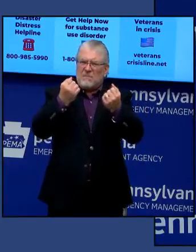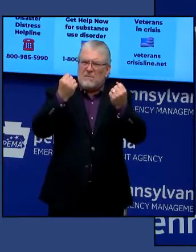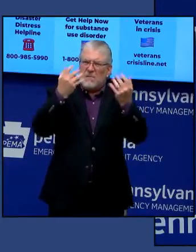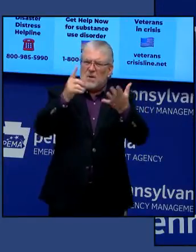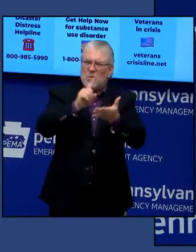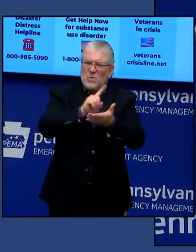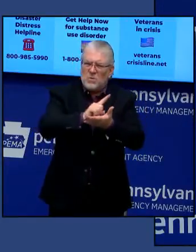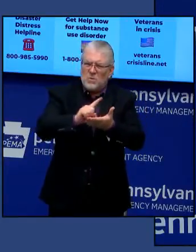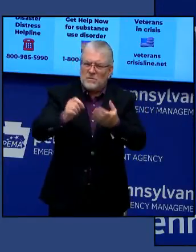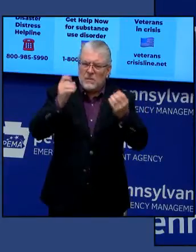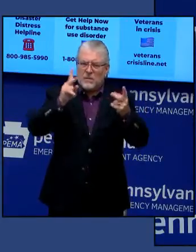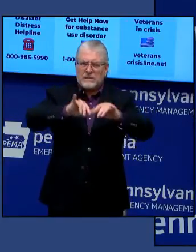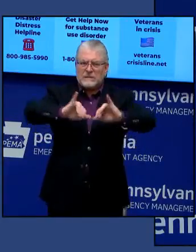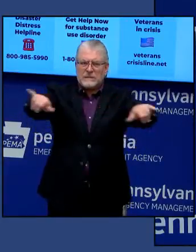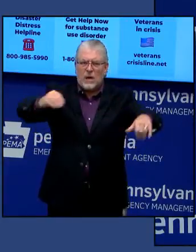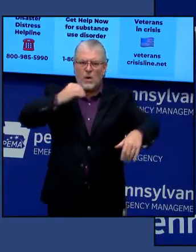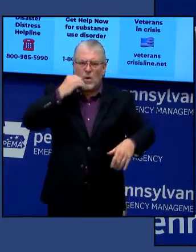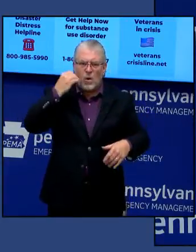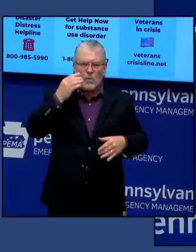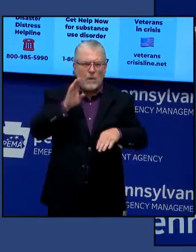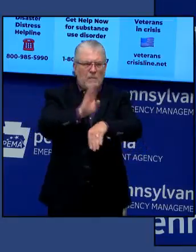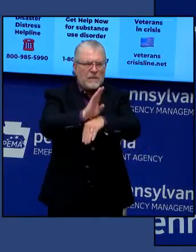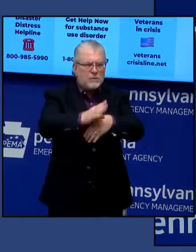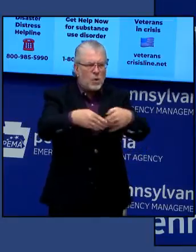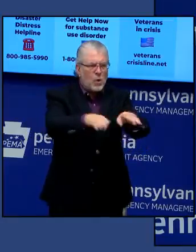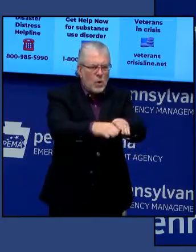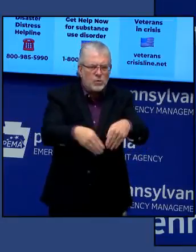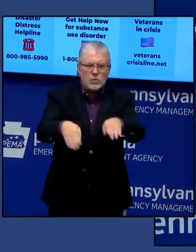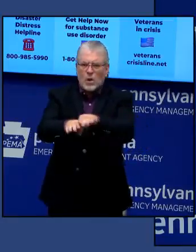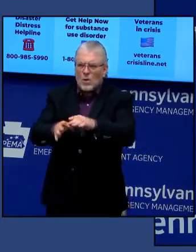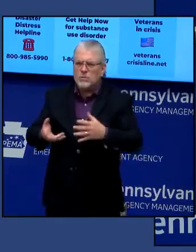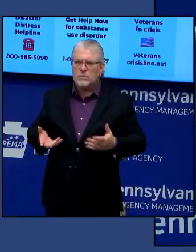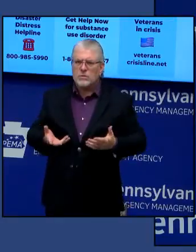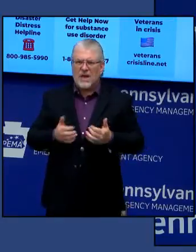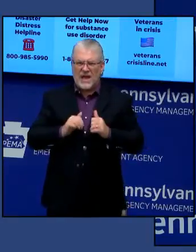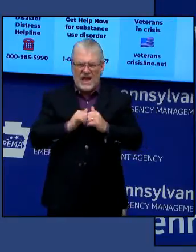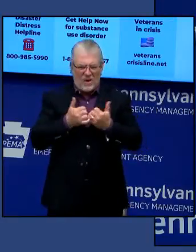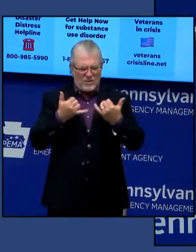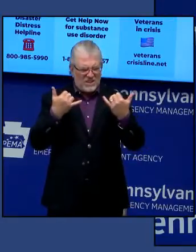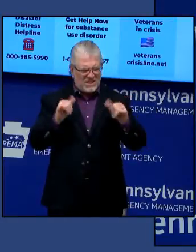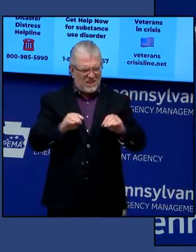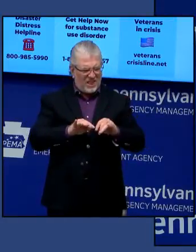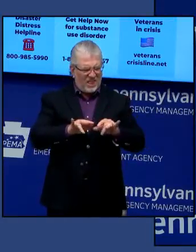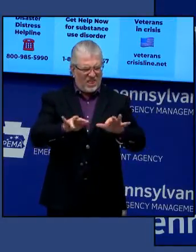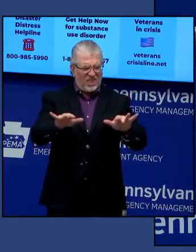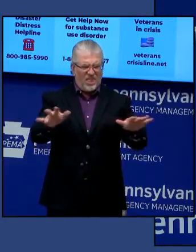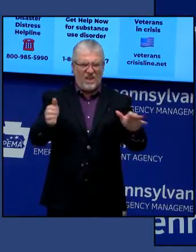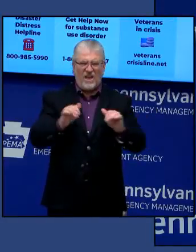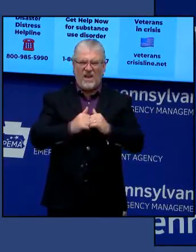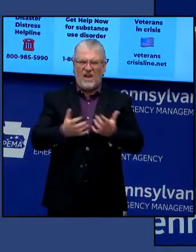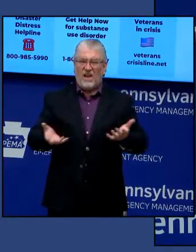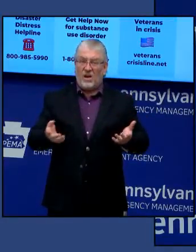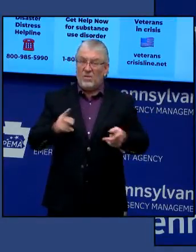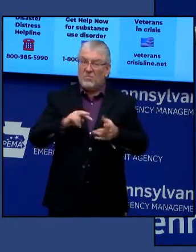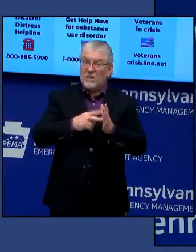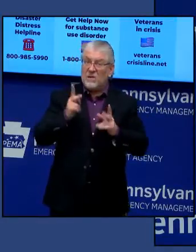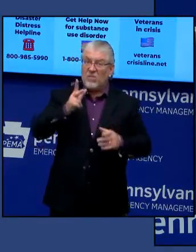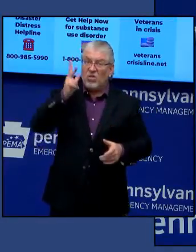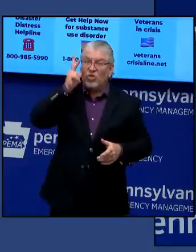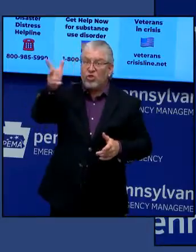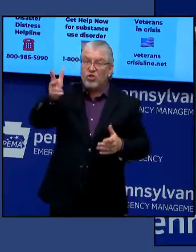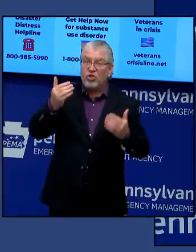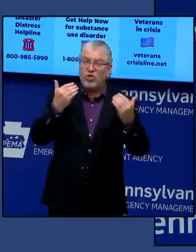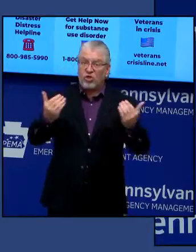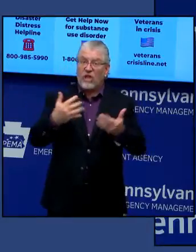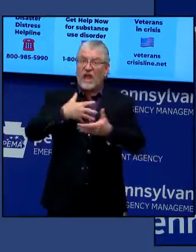workers, essential workers, people who aren't heeding the stay-at-home order? Well, it's being transmitted by anybody who's not